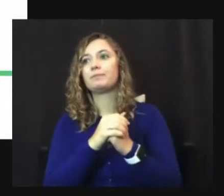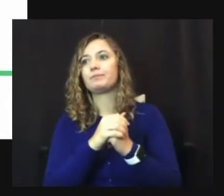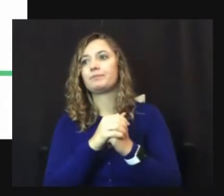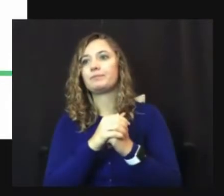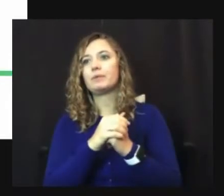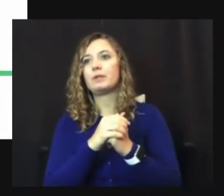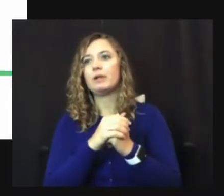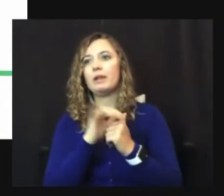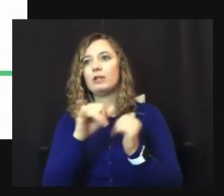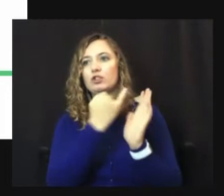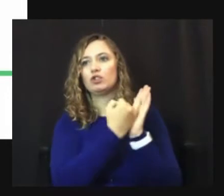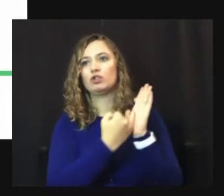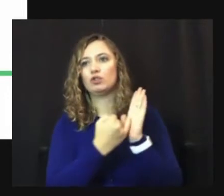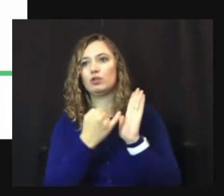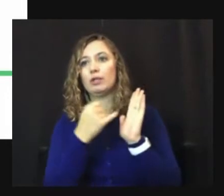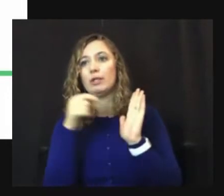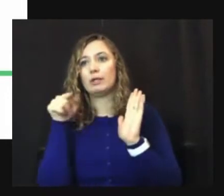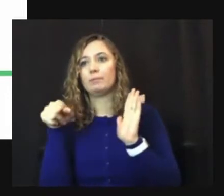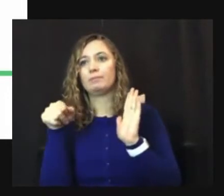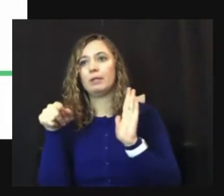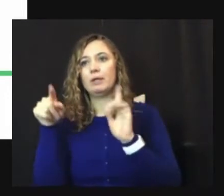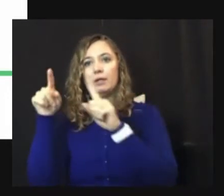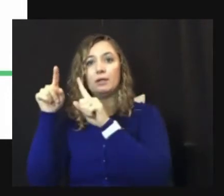drawing, Kate did.